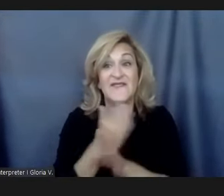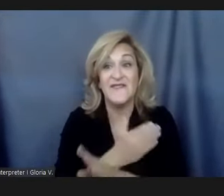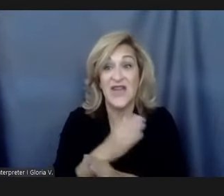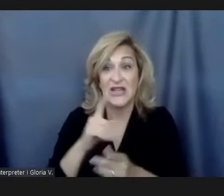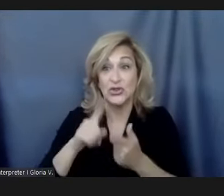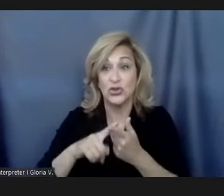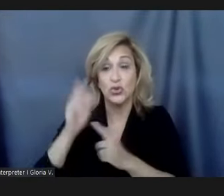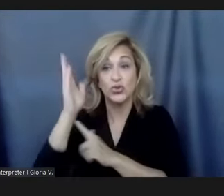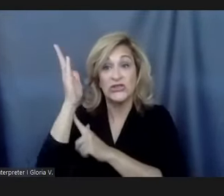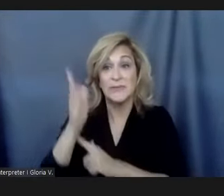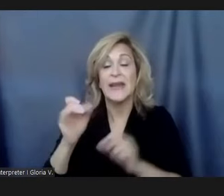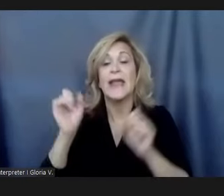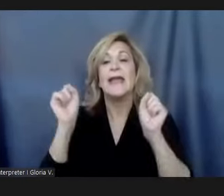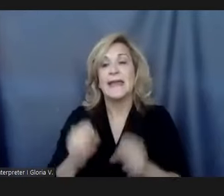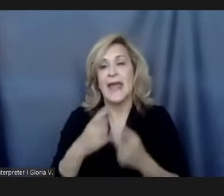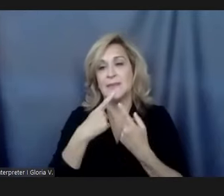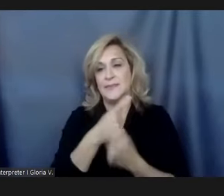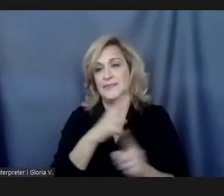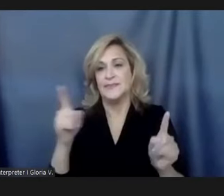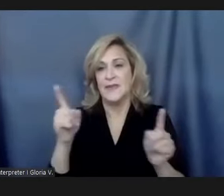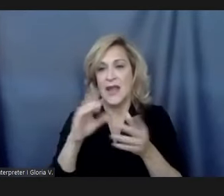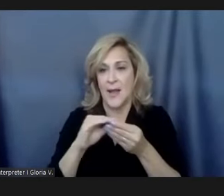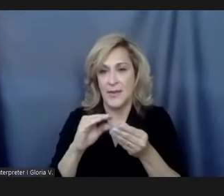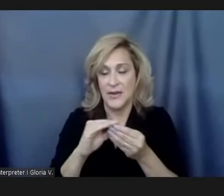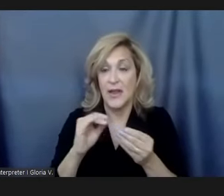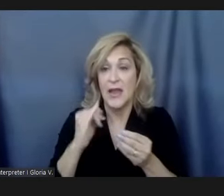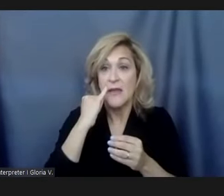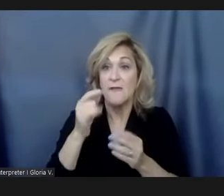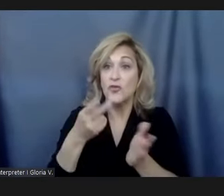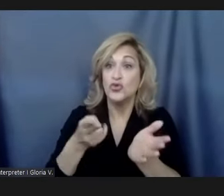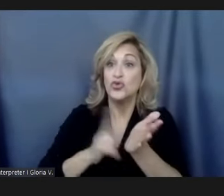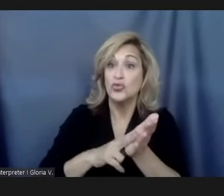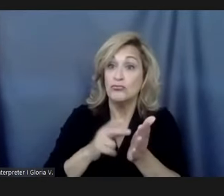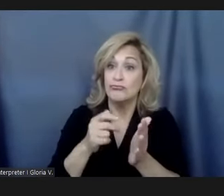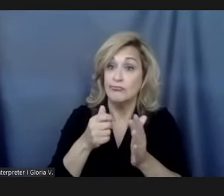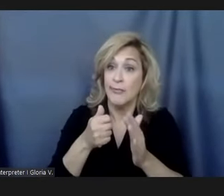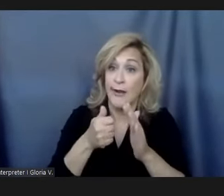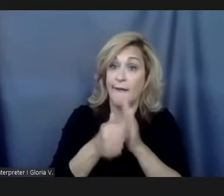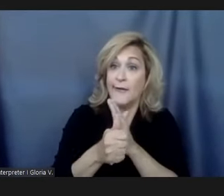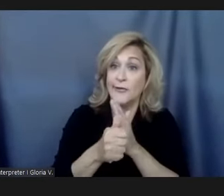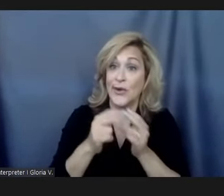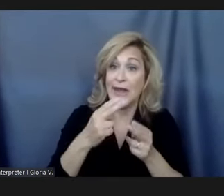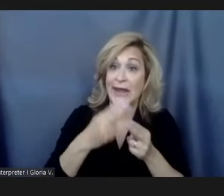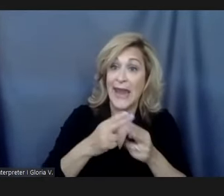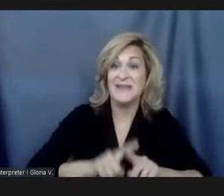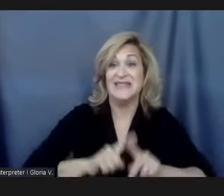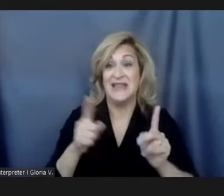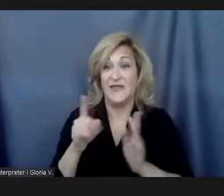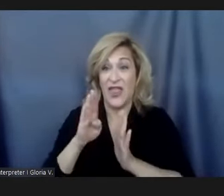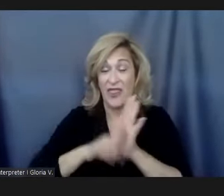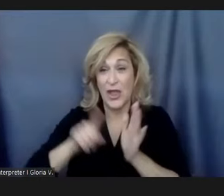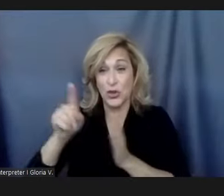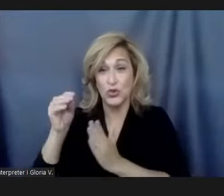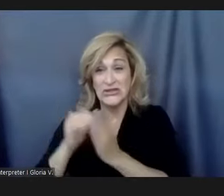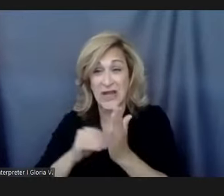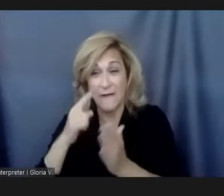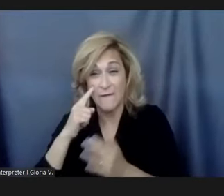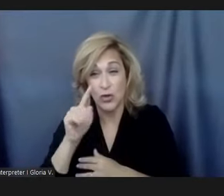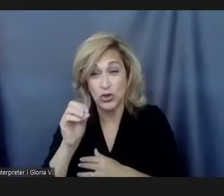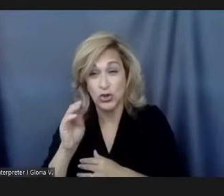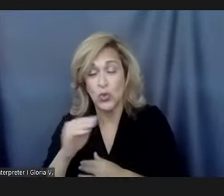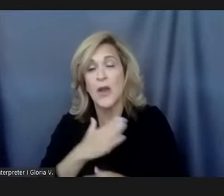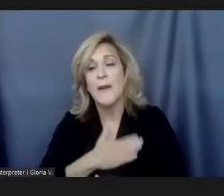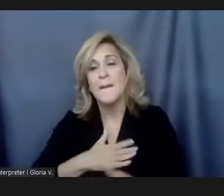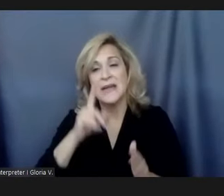comments. If you've joined the Zoom under a name that is different from the one you used when you signed up to speak, please identify yourself in the